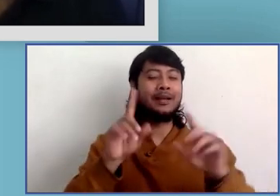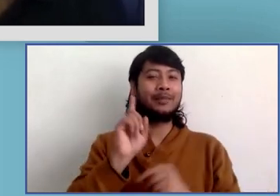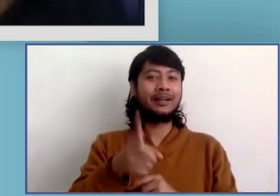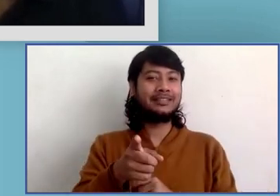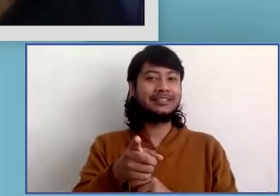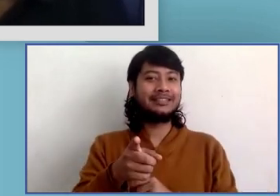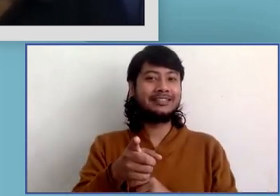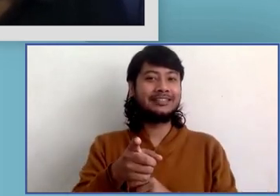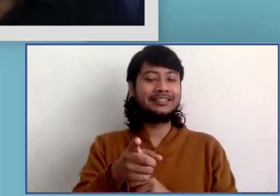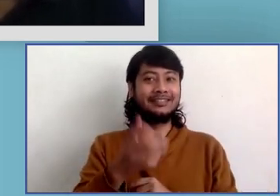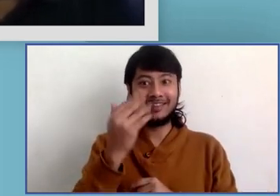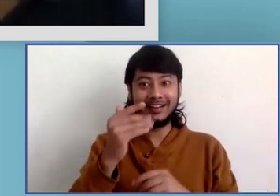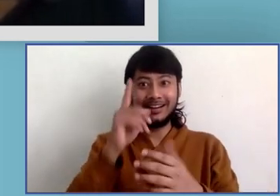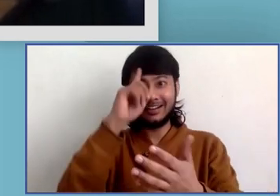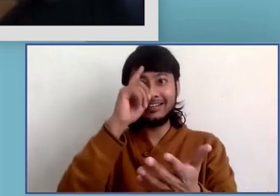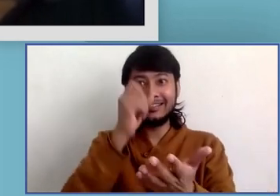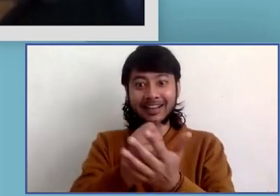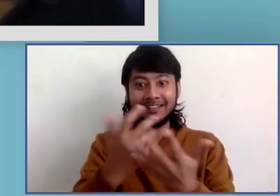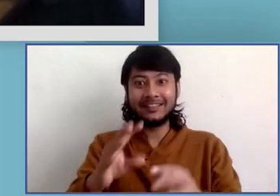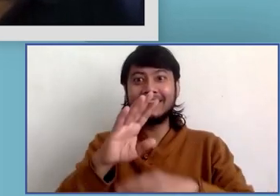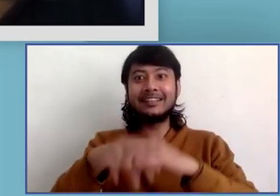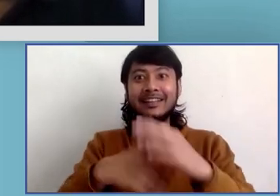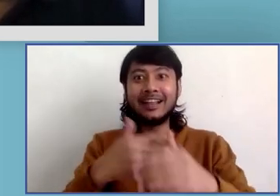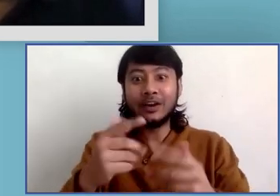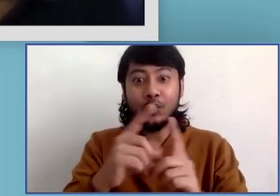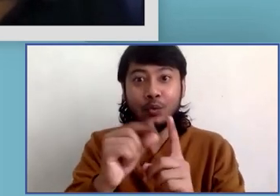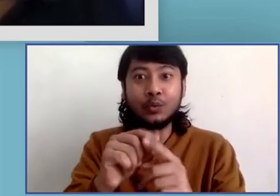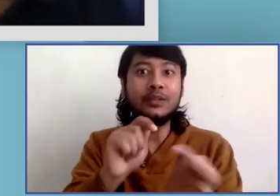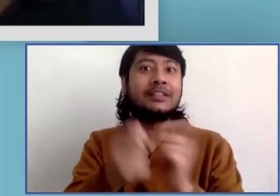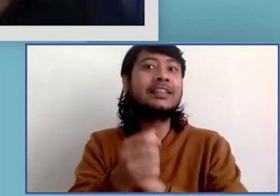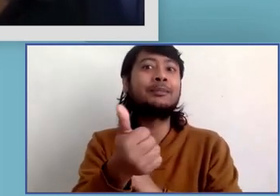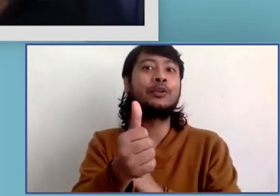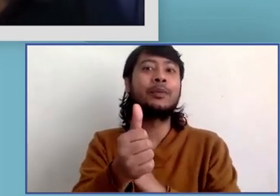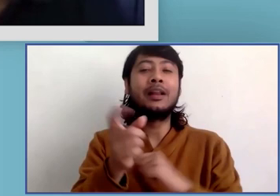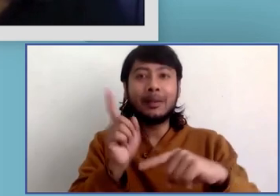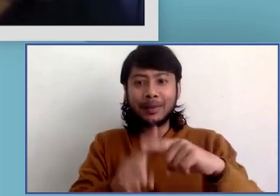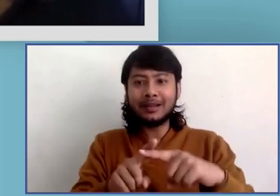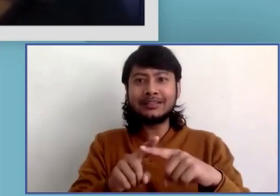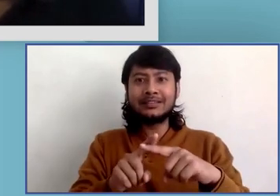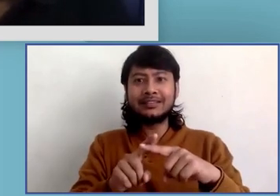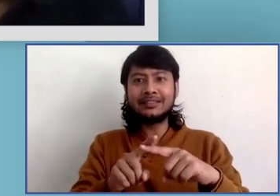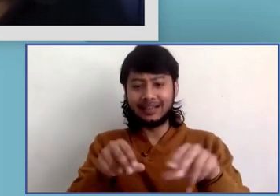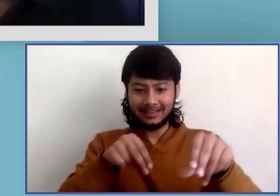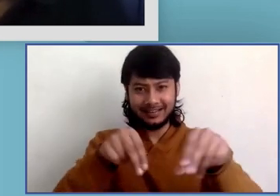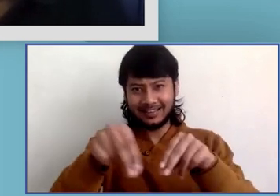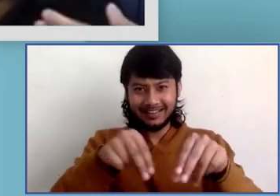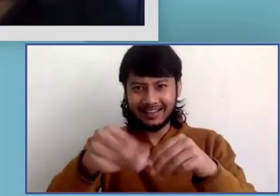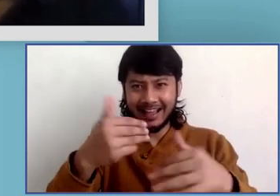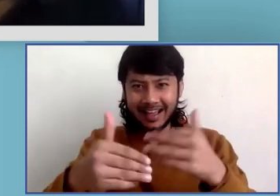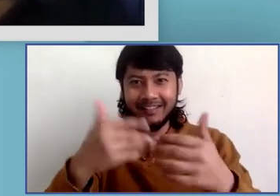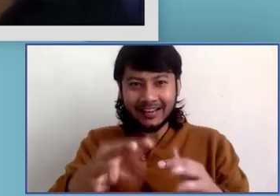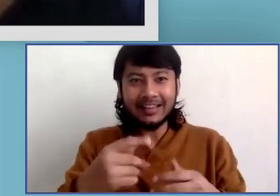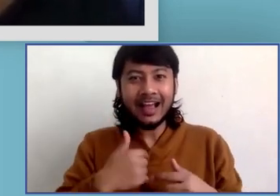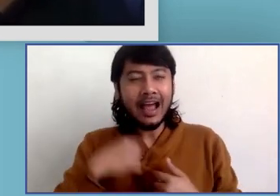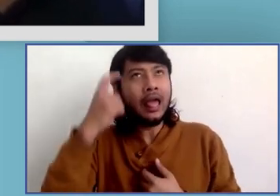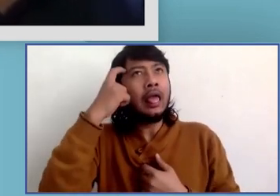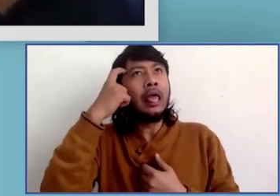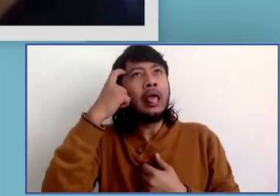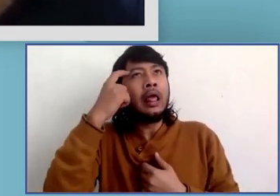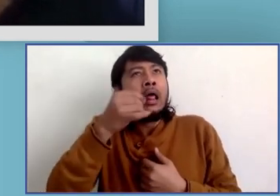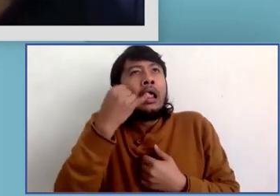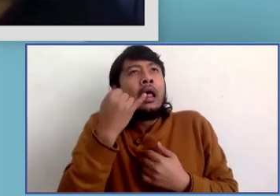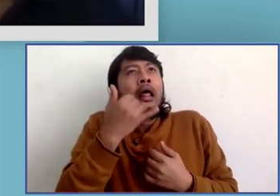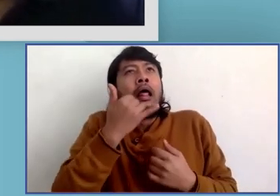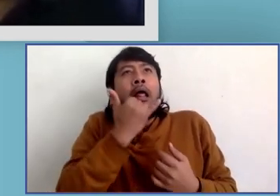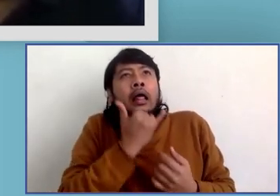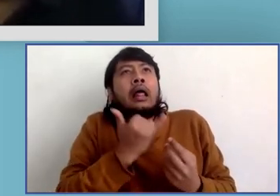focus on the position in front of you. It doesn't matter how many chances you missed before or how lucky you were before. The only thing that matters is what's